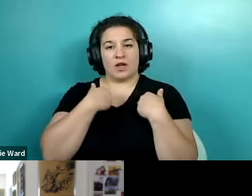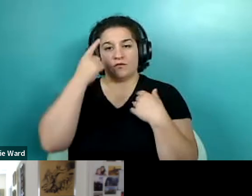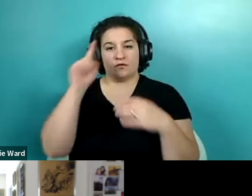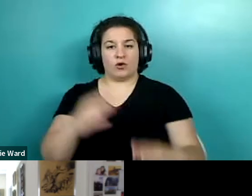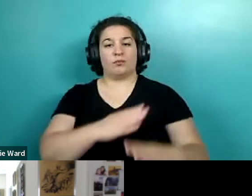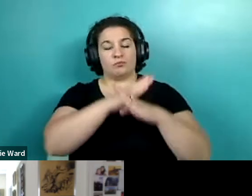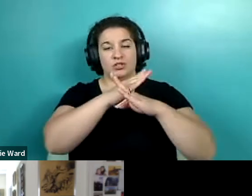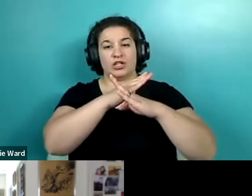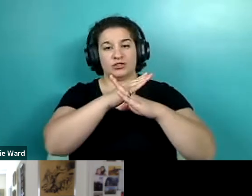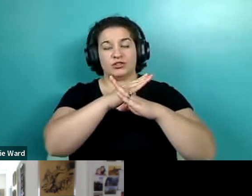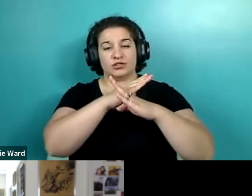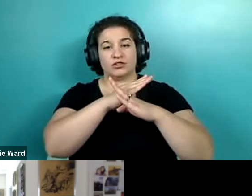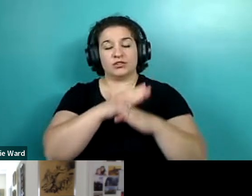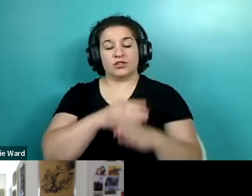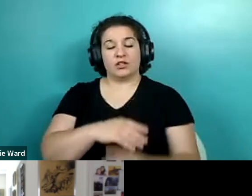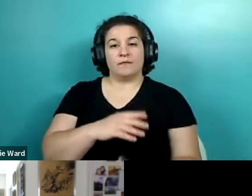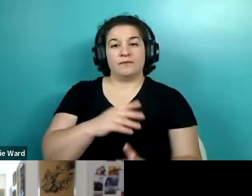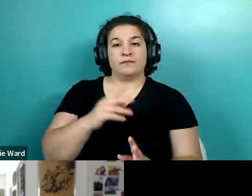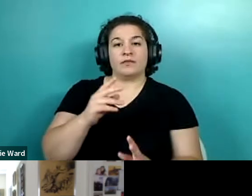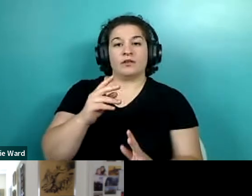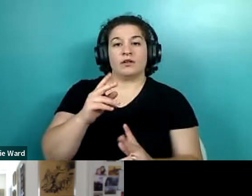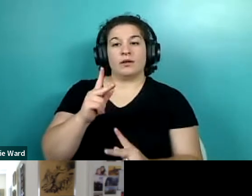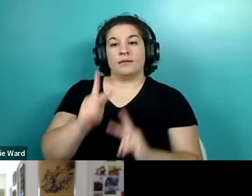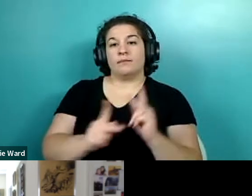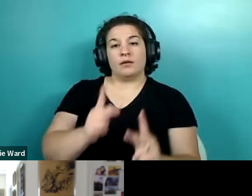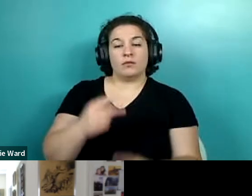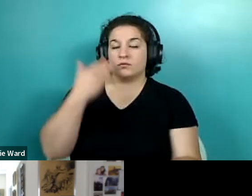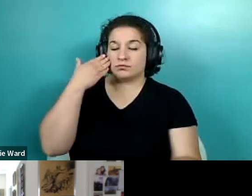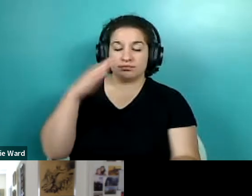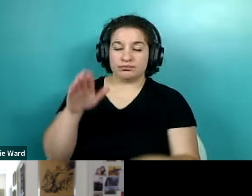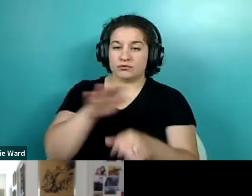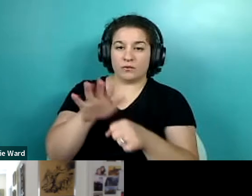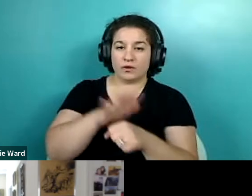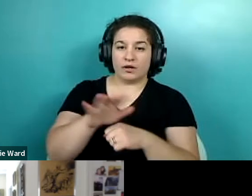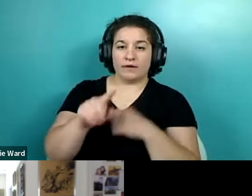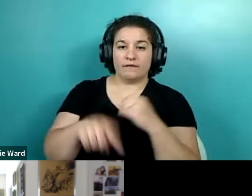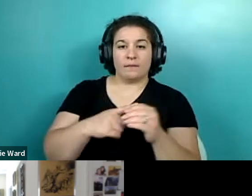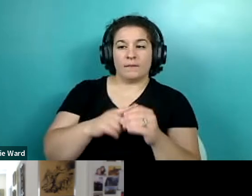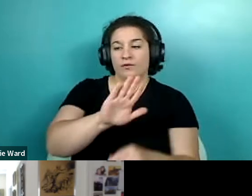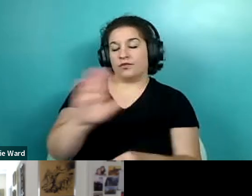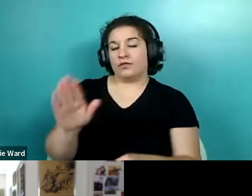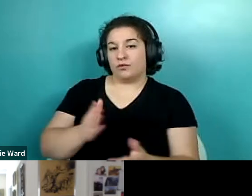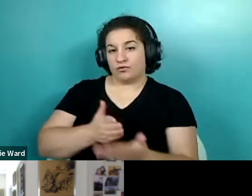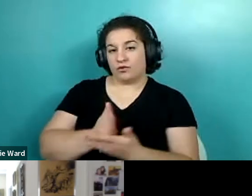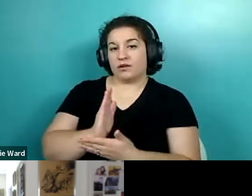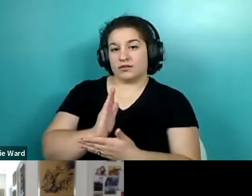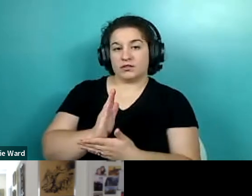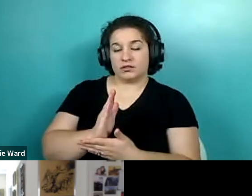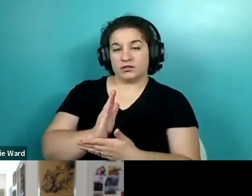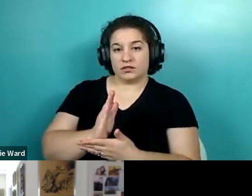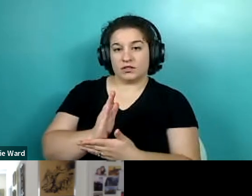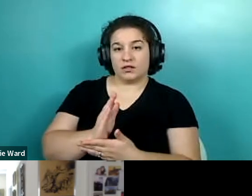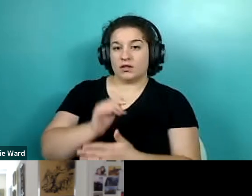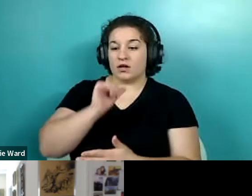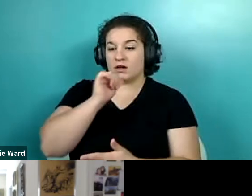People do not know enough about what their rights are. And now I'm not just singling out disabled